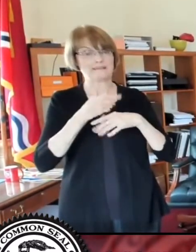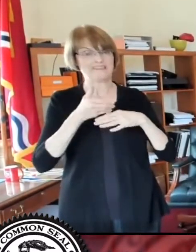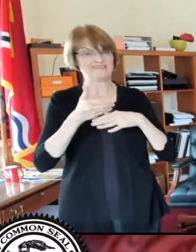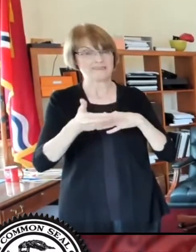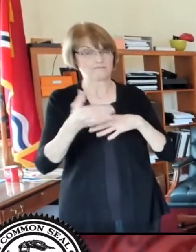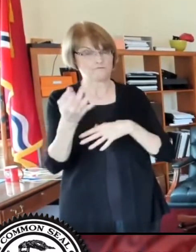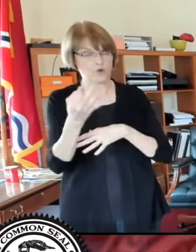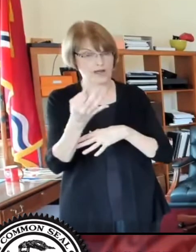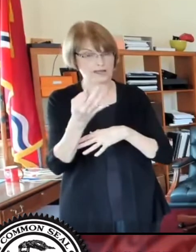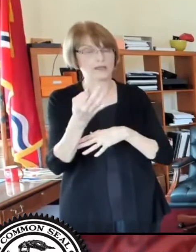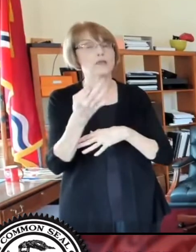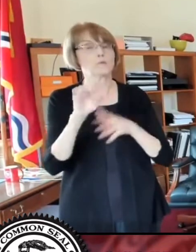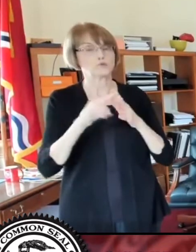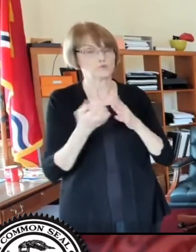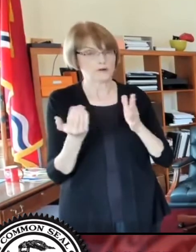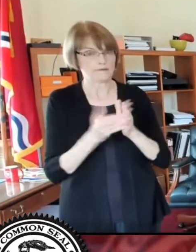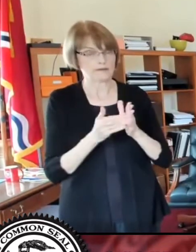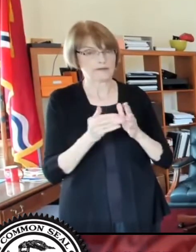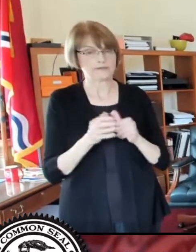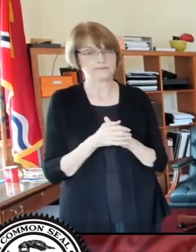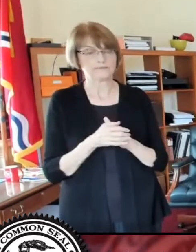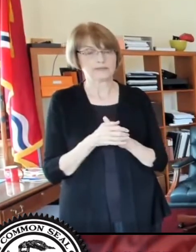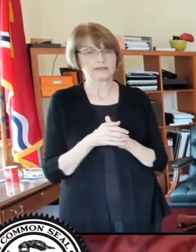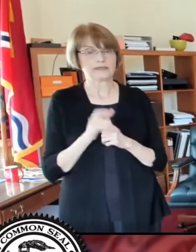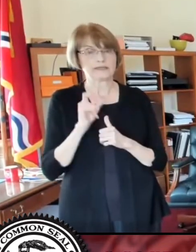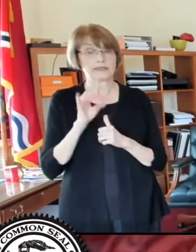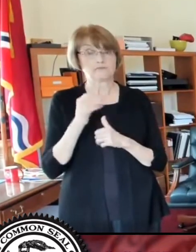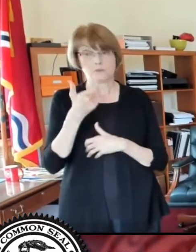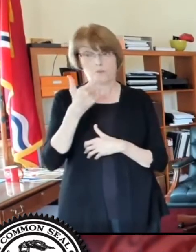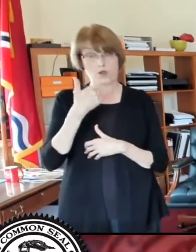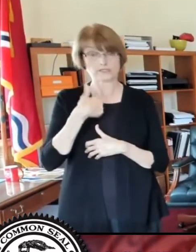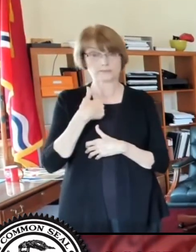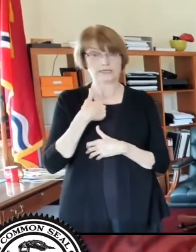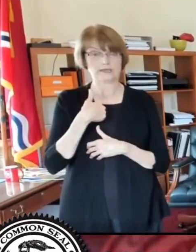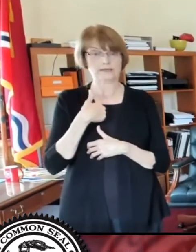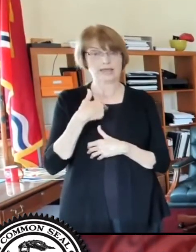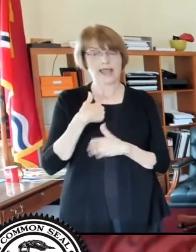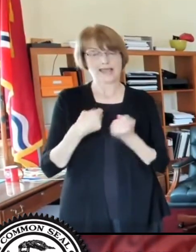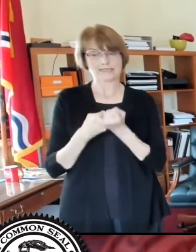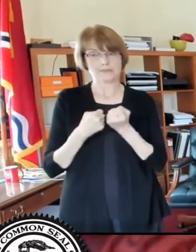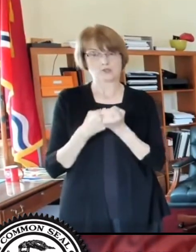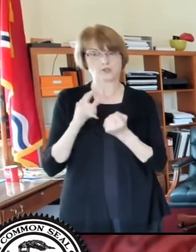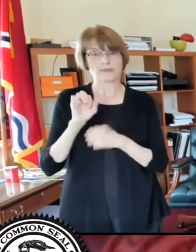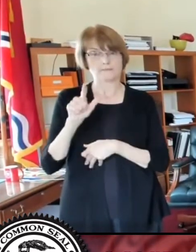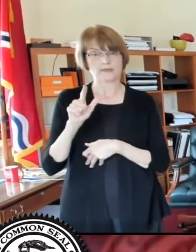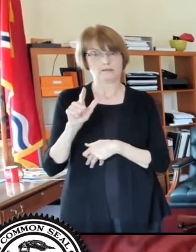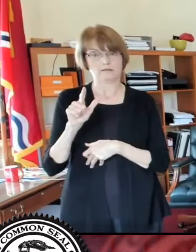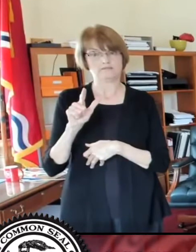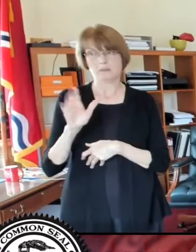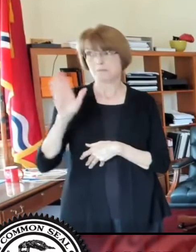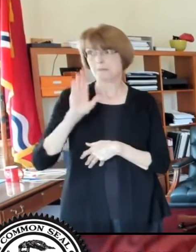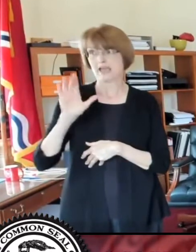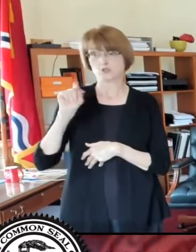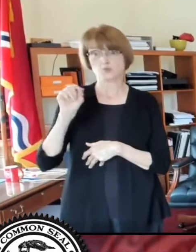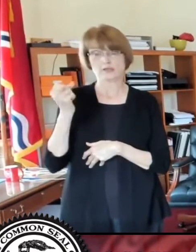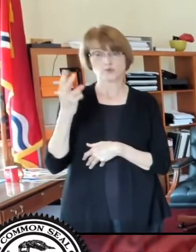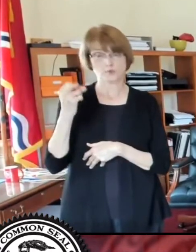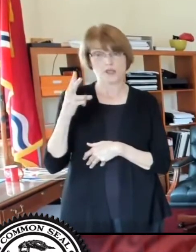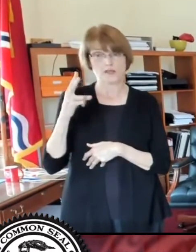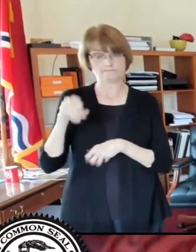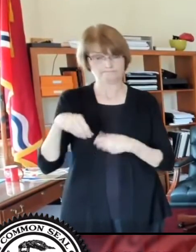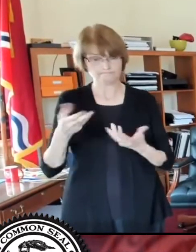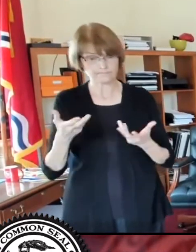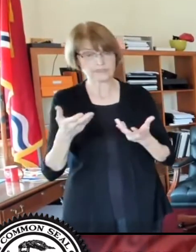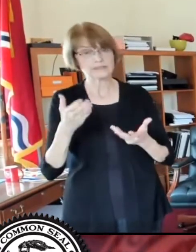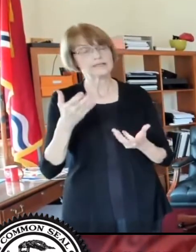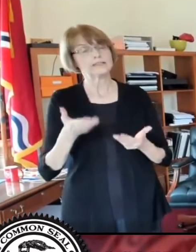And so, you know, if you've been following me, that I was one of the primary sponsors of the bill back in 2012 to